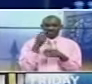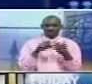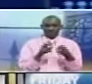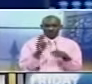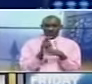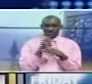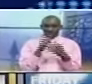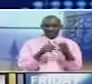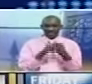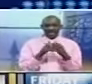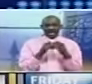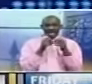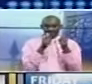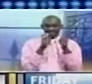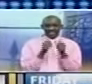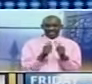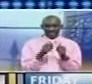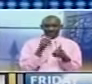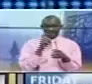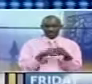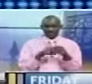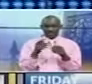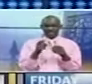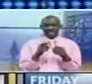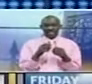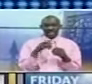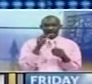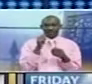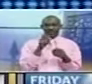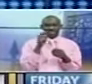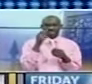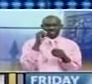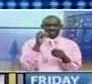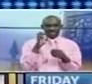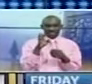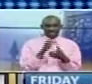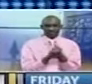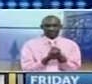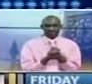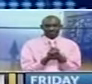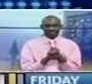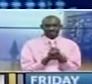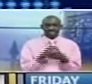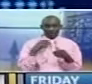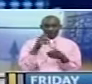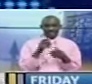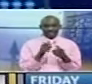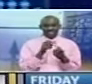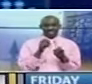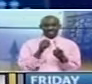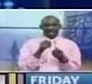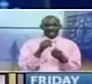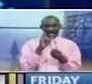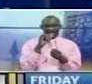to advertise. But when we come to the noun, we say advertise, not advertise. Oh, okay. Now that glide